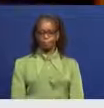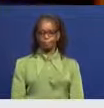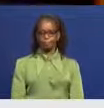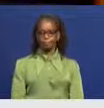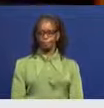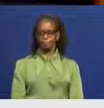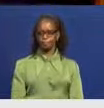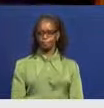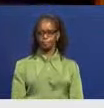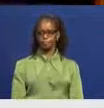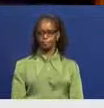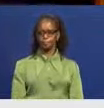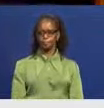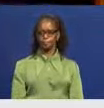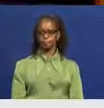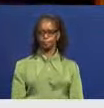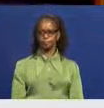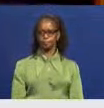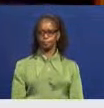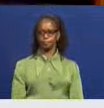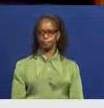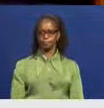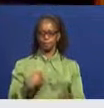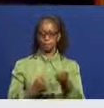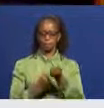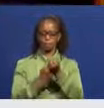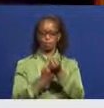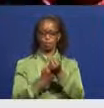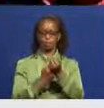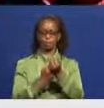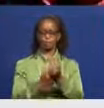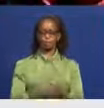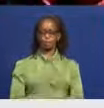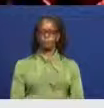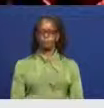Speaker, in the interest of time, I beg to support. Thank you.